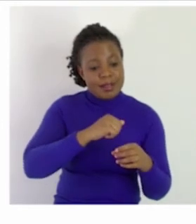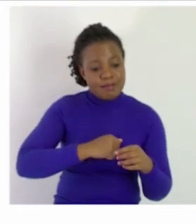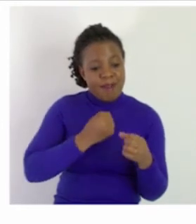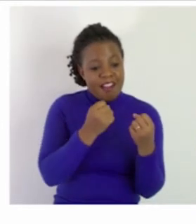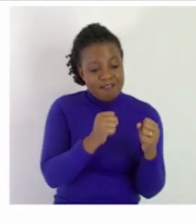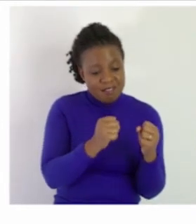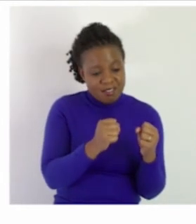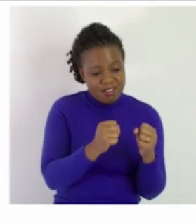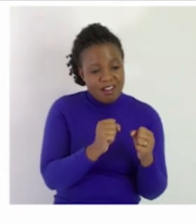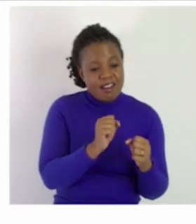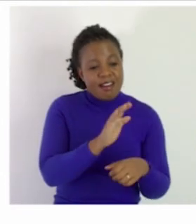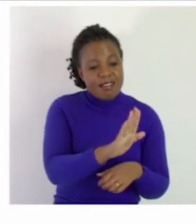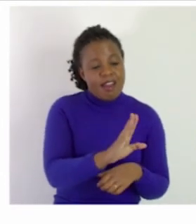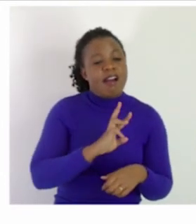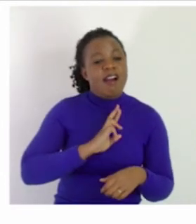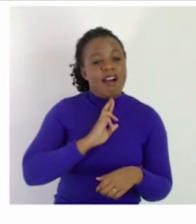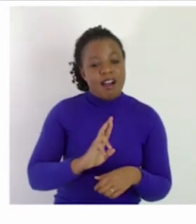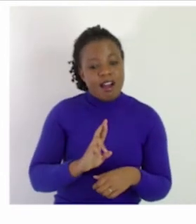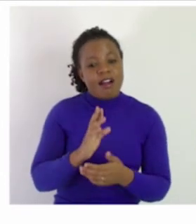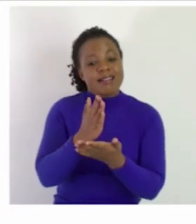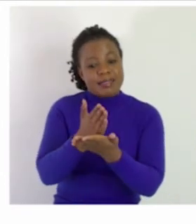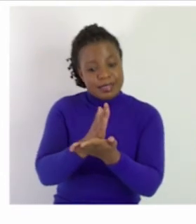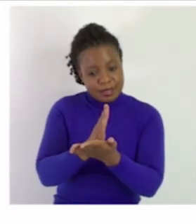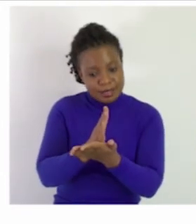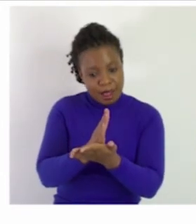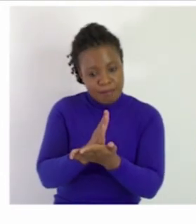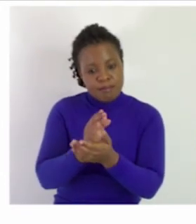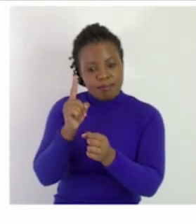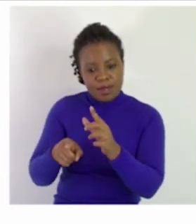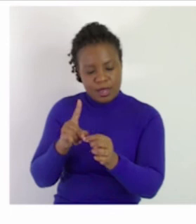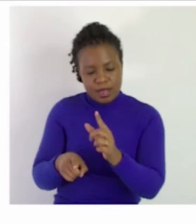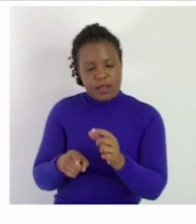my fridge, there are some eggs,